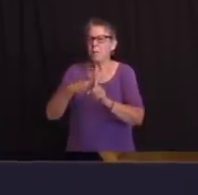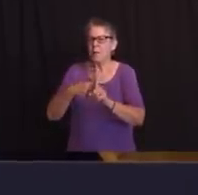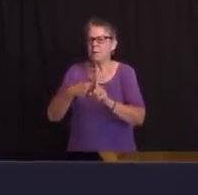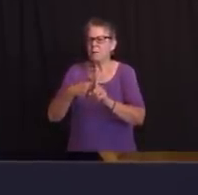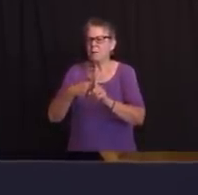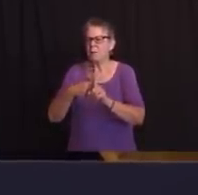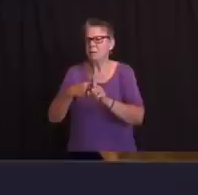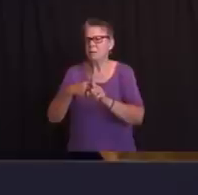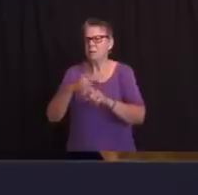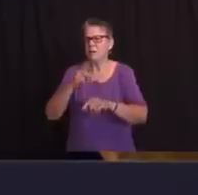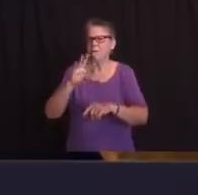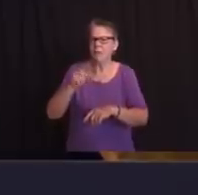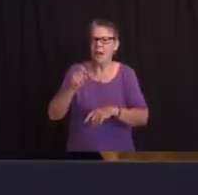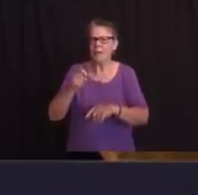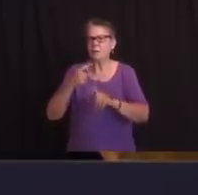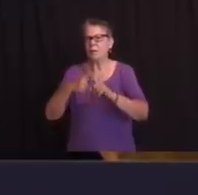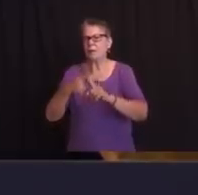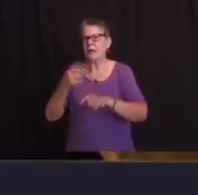that's